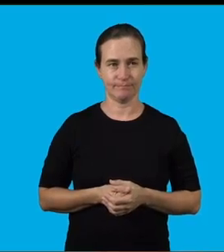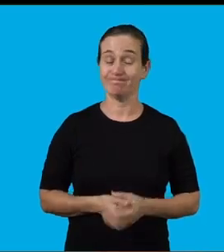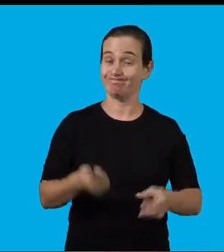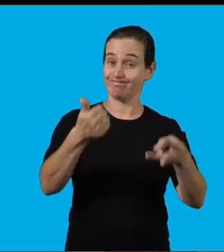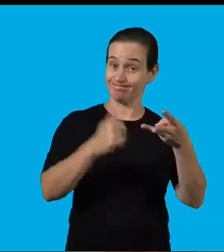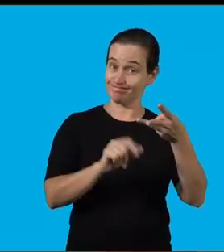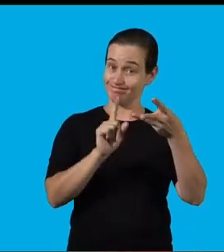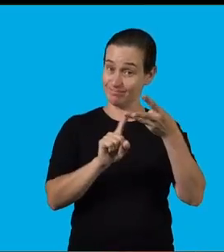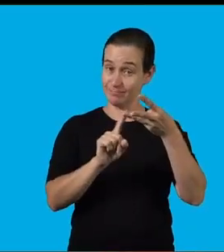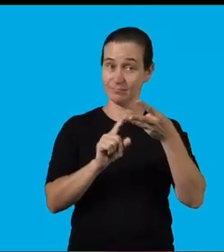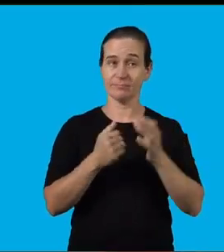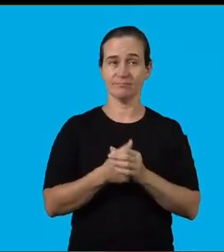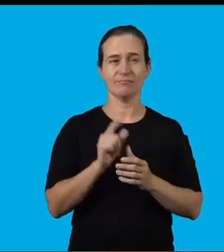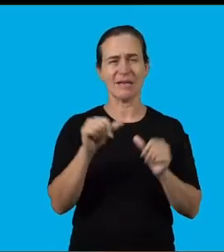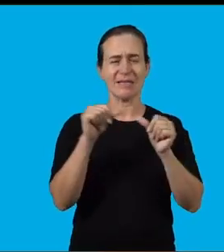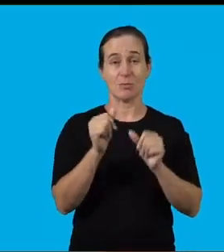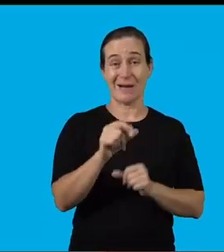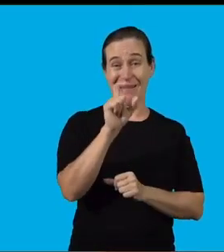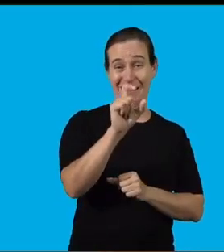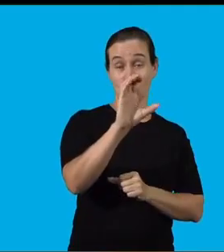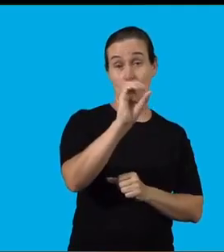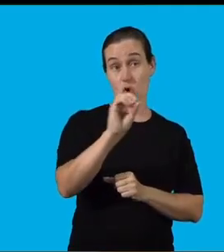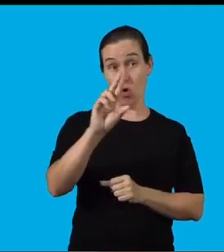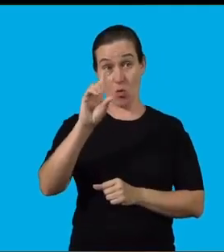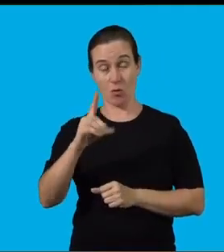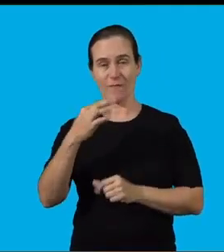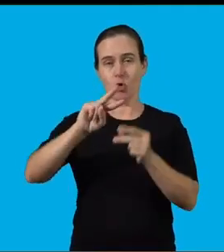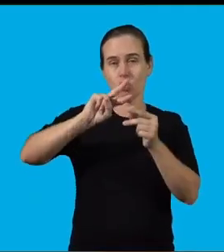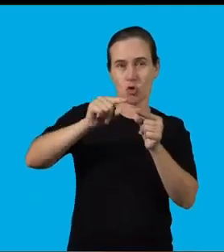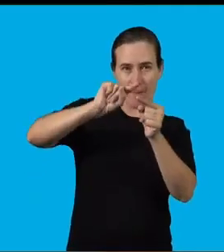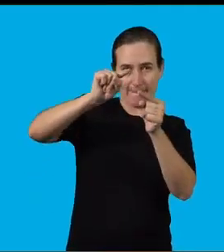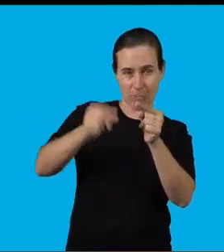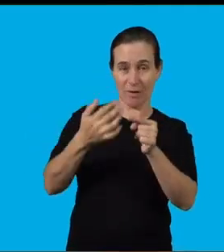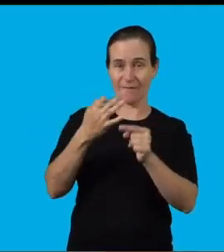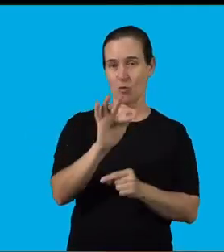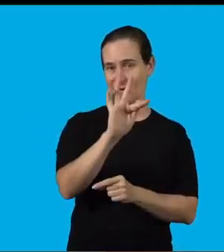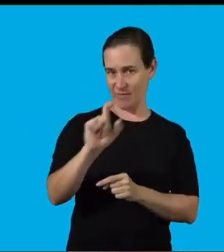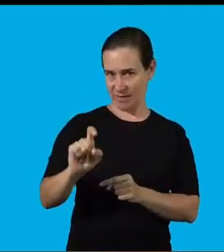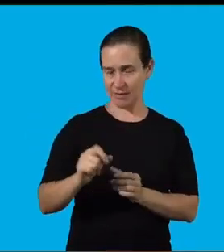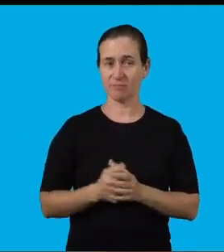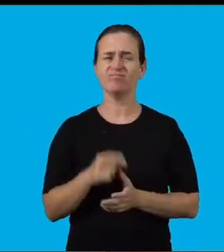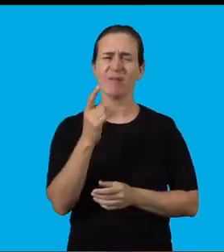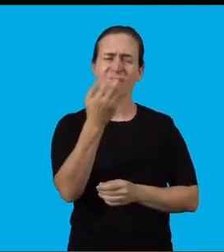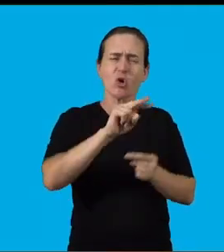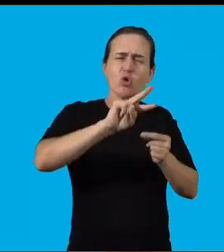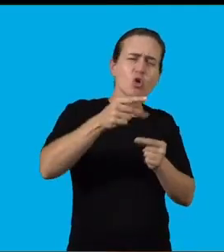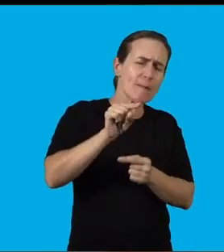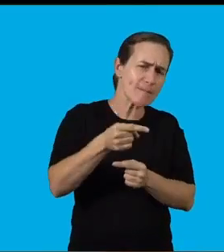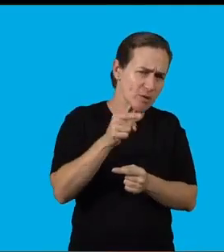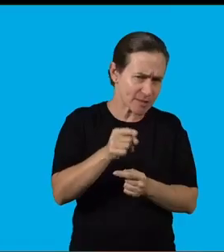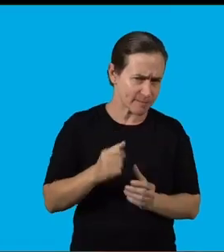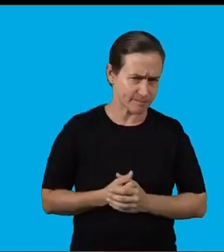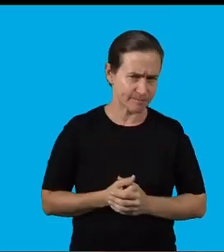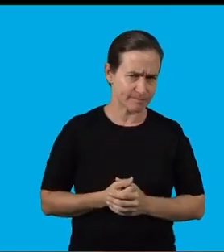for. Next, we need to find the coordinates of the turning points of f of x. Remember, finding the turning